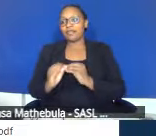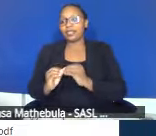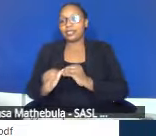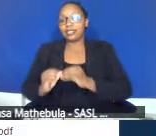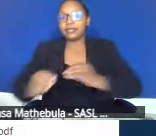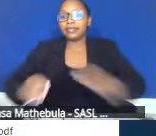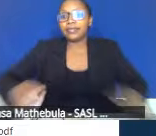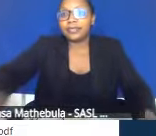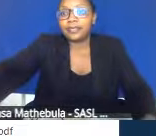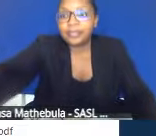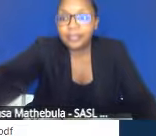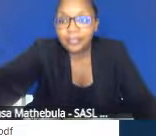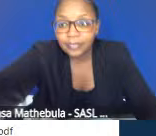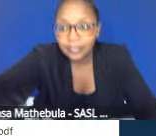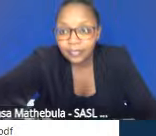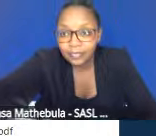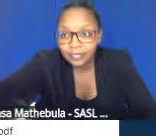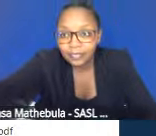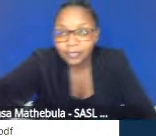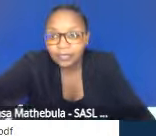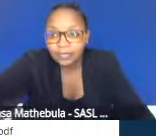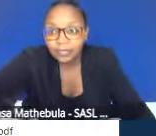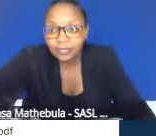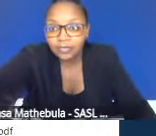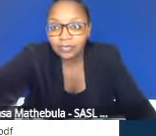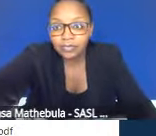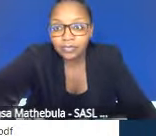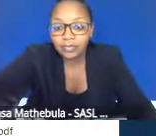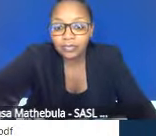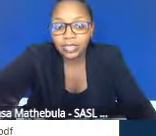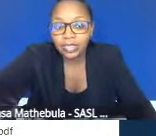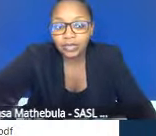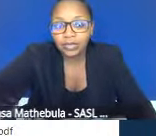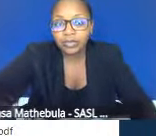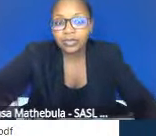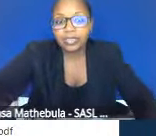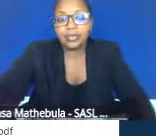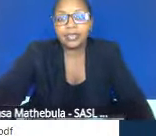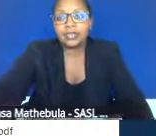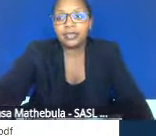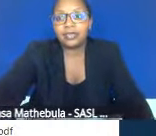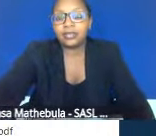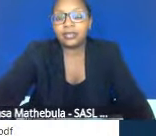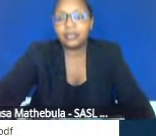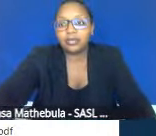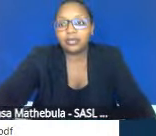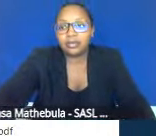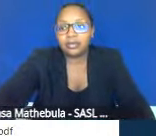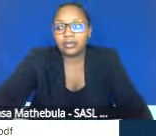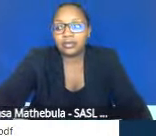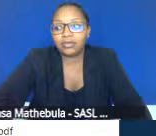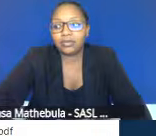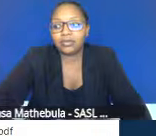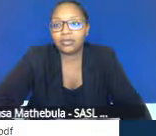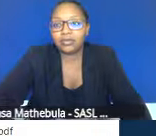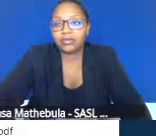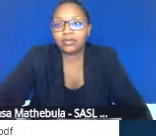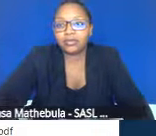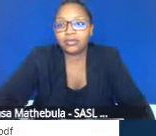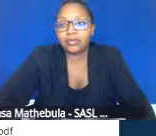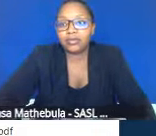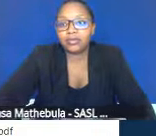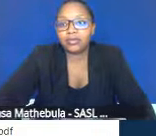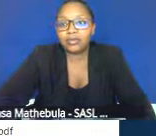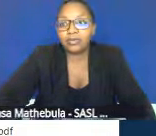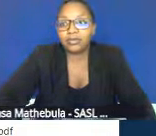We are seeing the entry to the website. Please display the form as well. Okay. Let me Okay. do this.